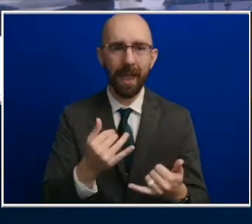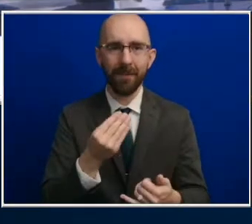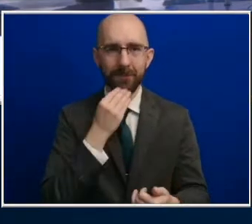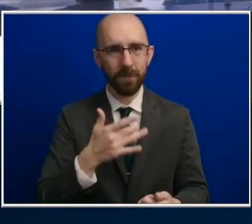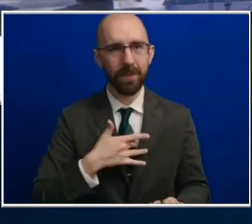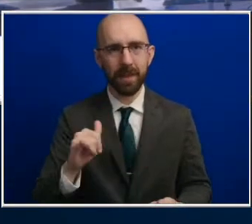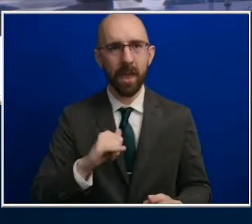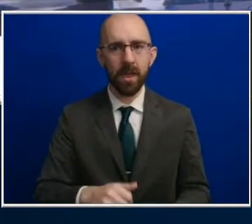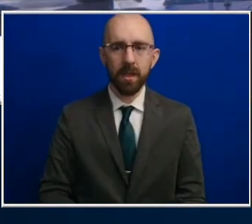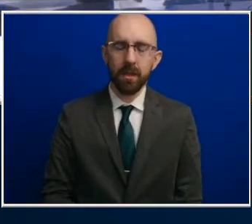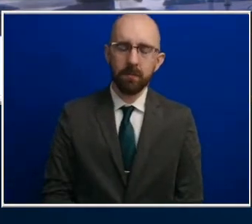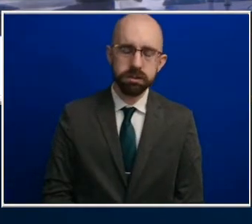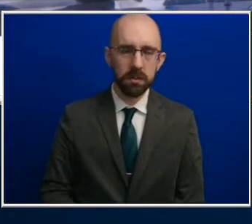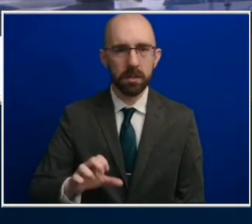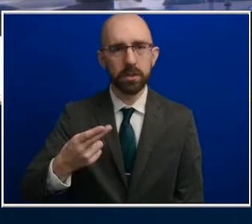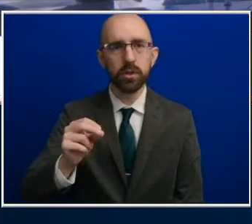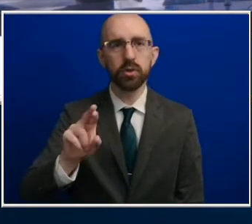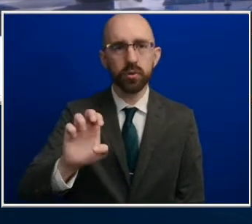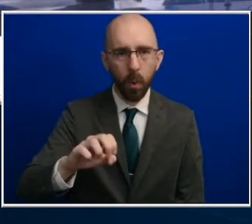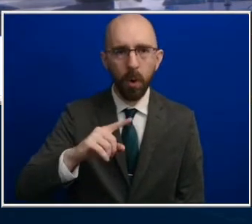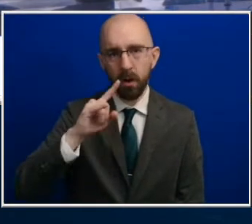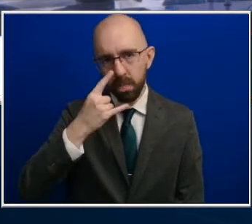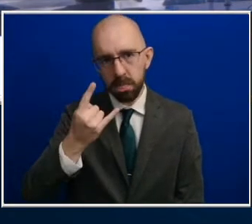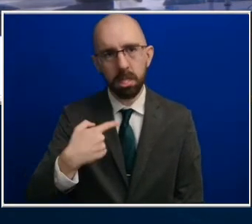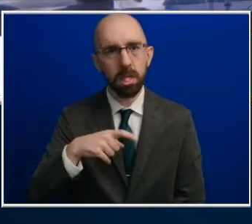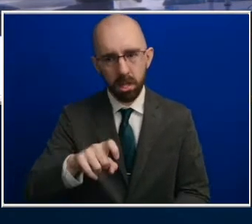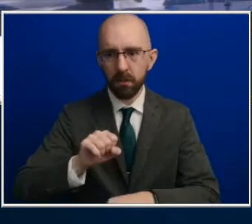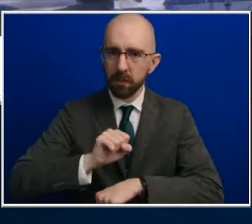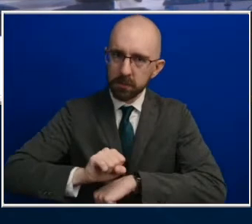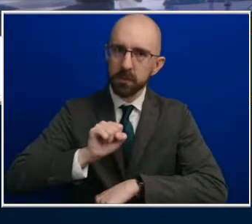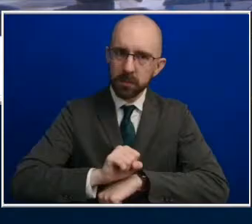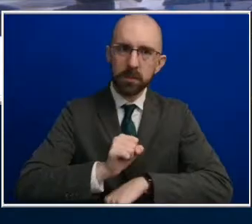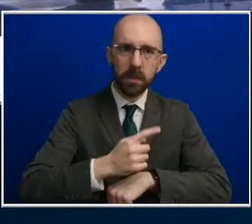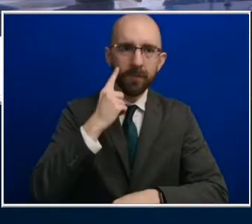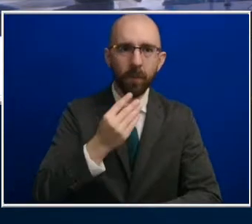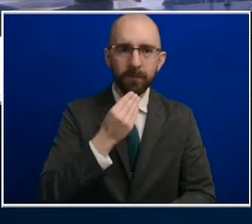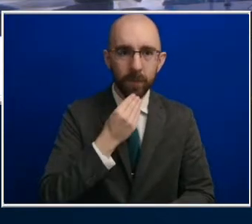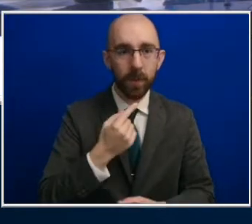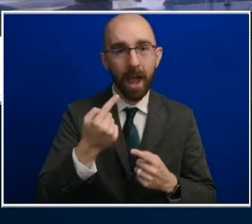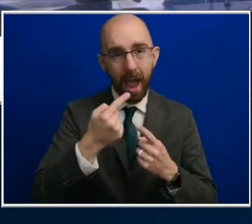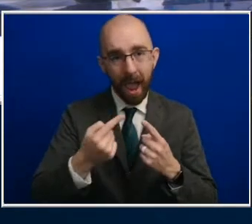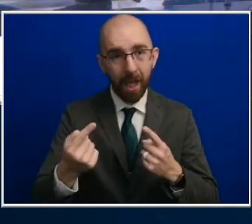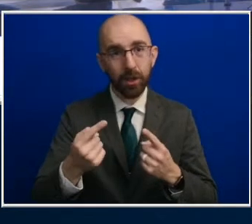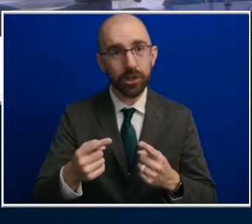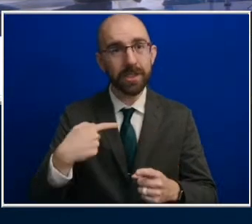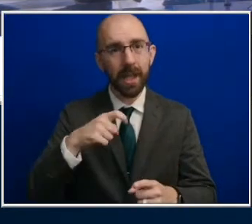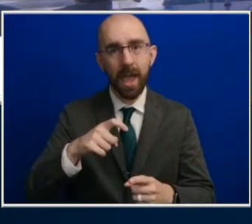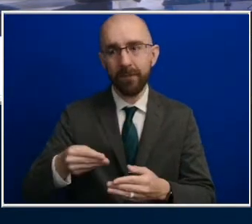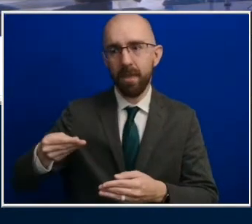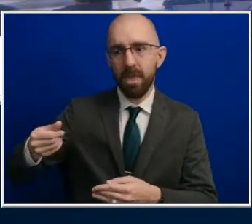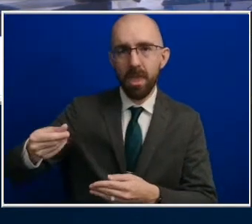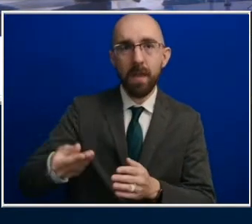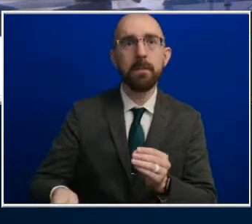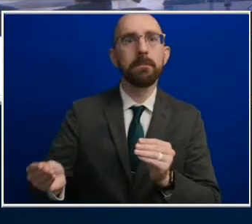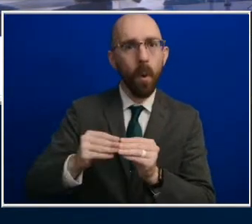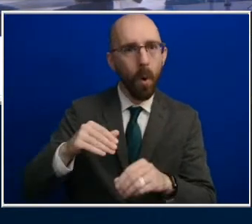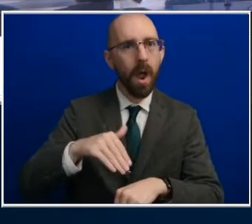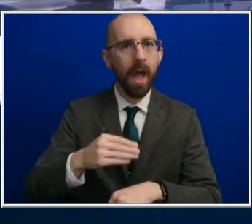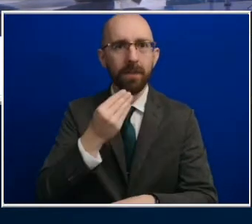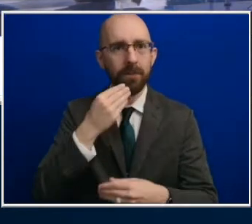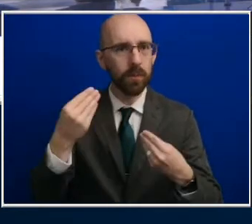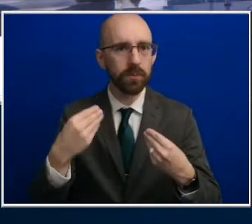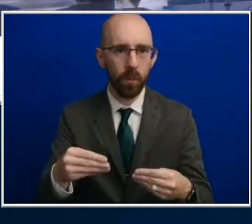than something enjoyable, and food allergies really inflate the grocery bill. Dr. Love, I bet you hear that from so many